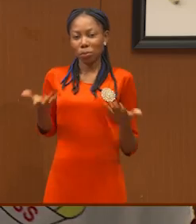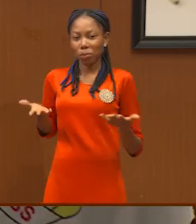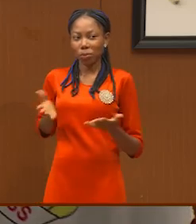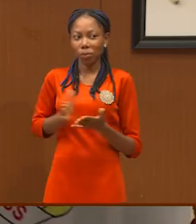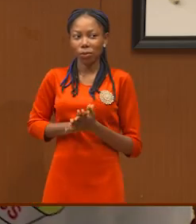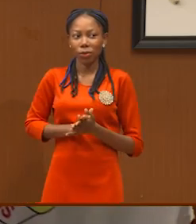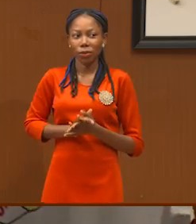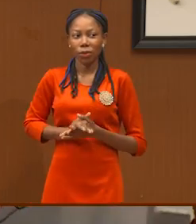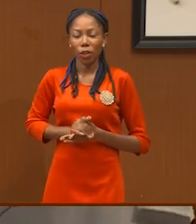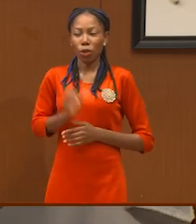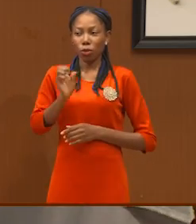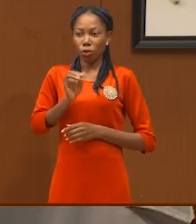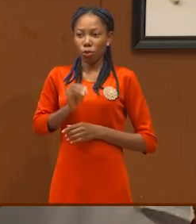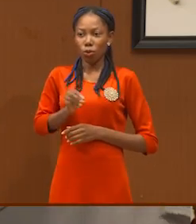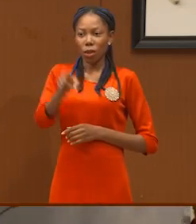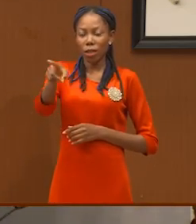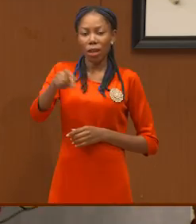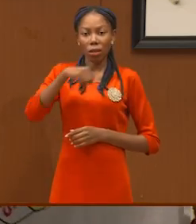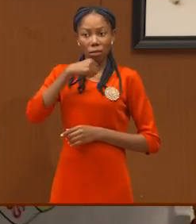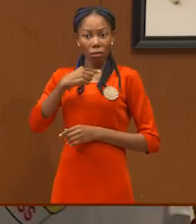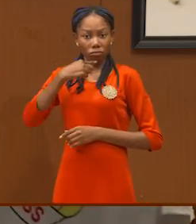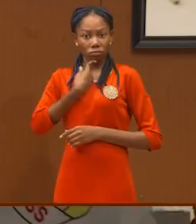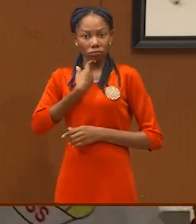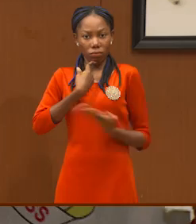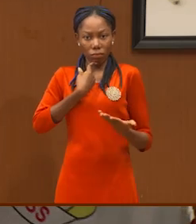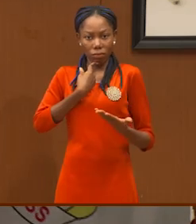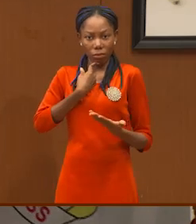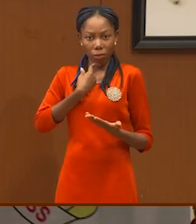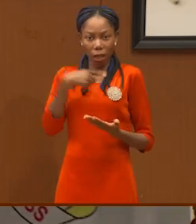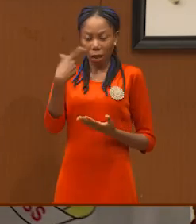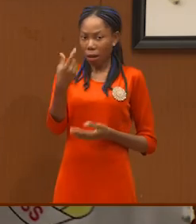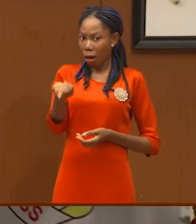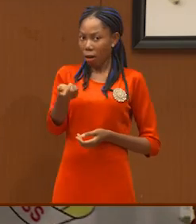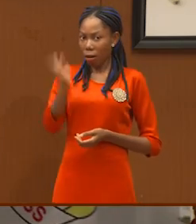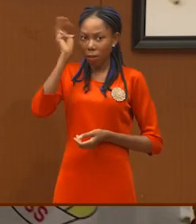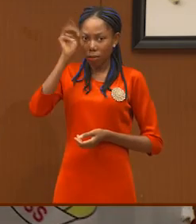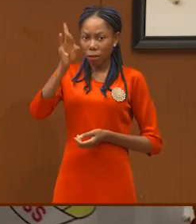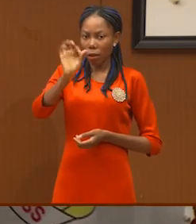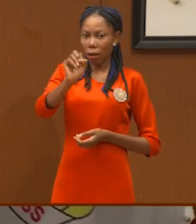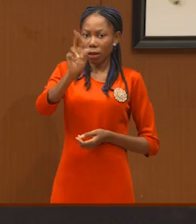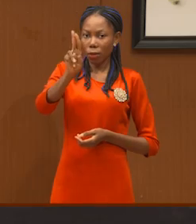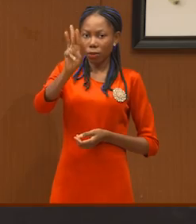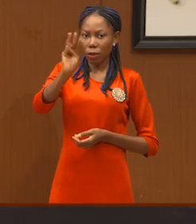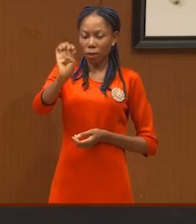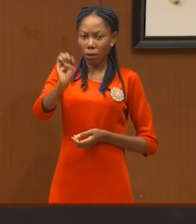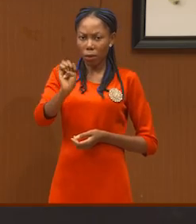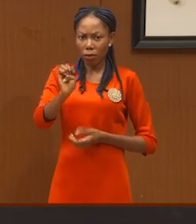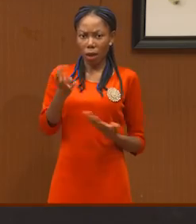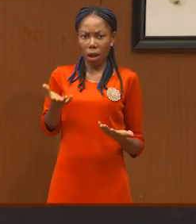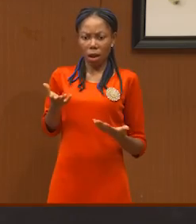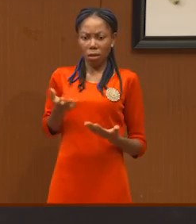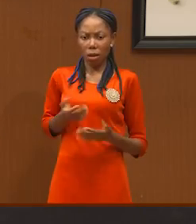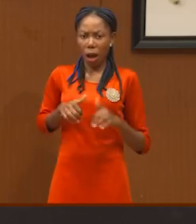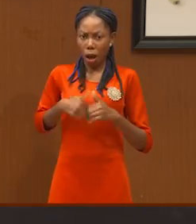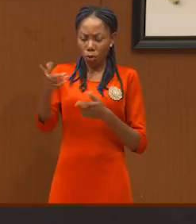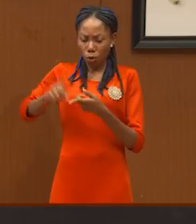his matter is not priority to you right now. It's not a priority right Which now. one is that? His own. You want to No, pay. it's a You want to pay priority. him off within the next